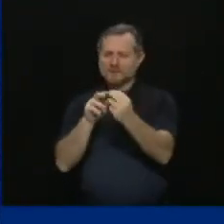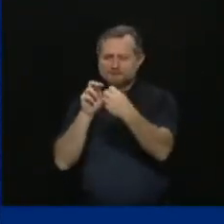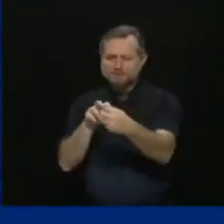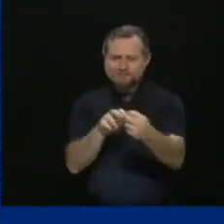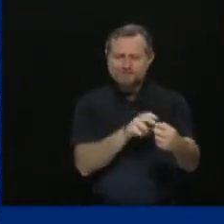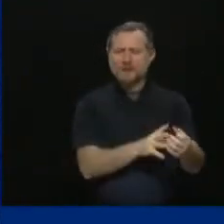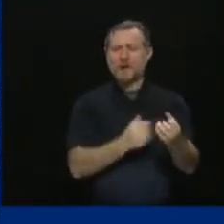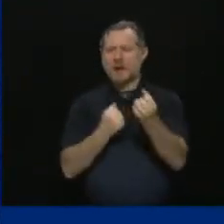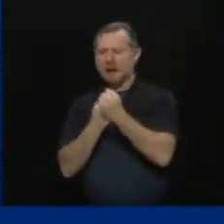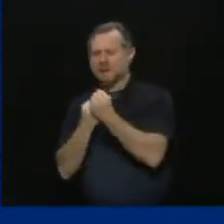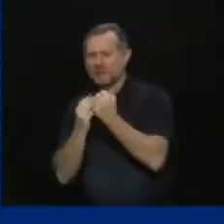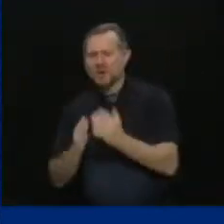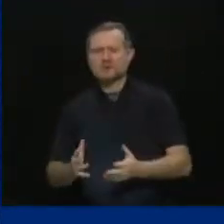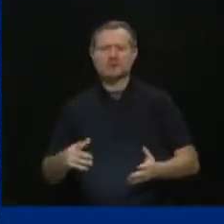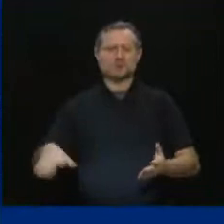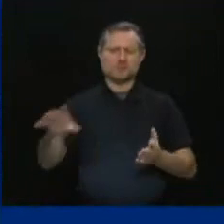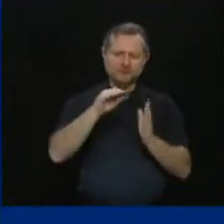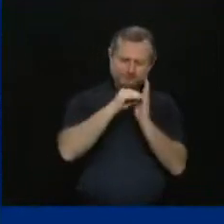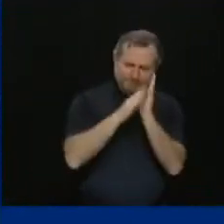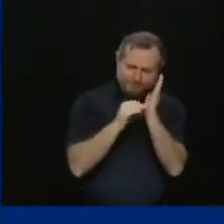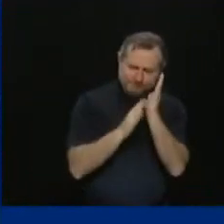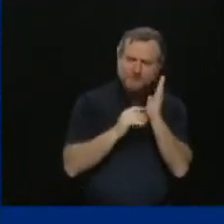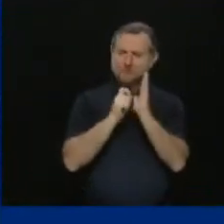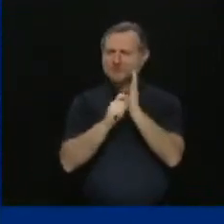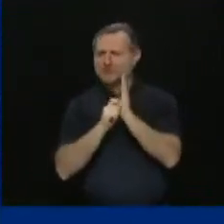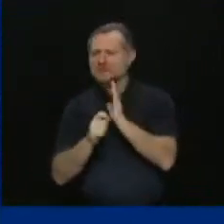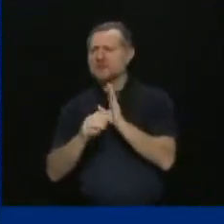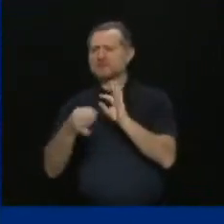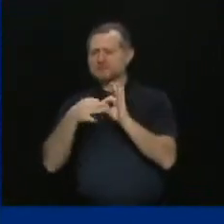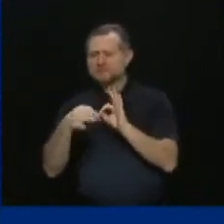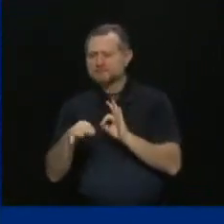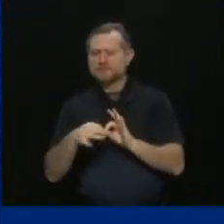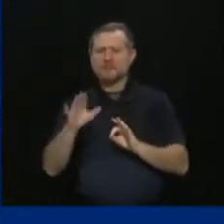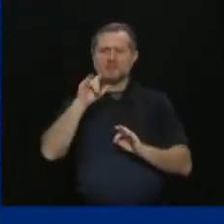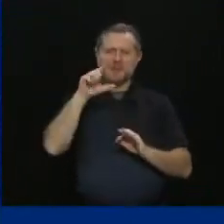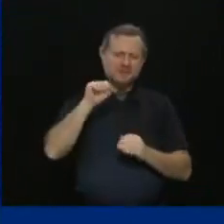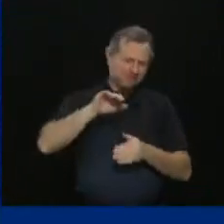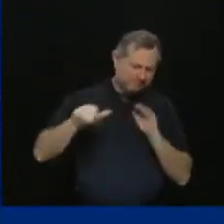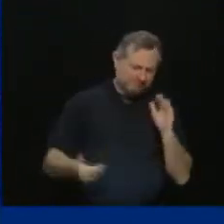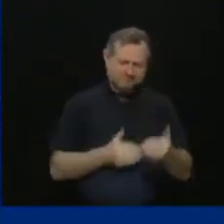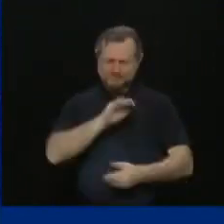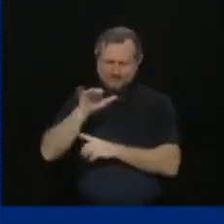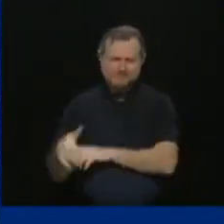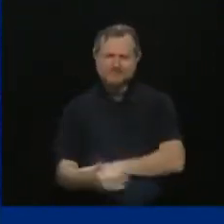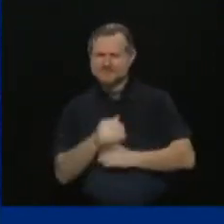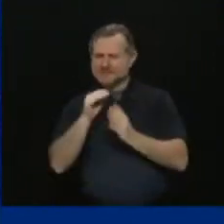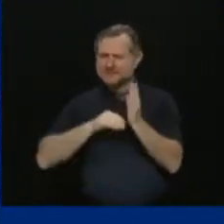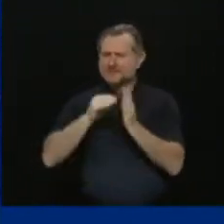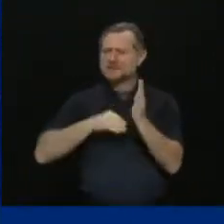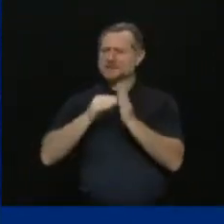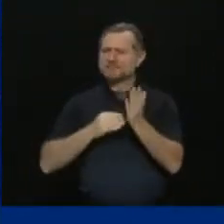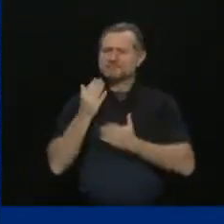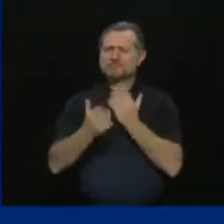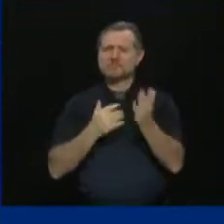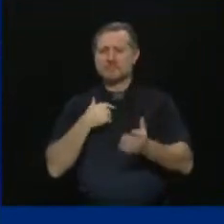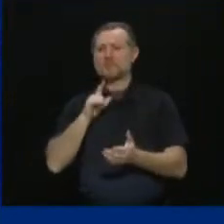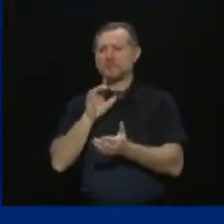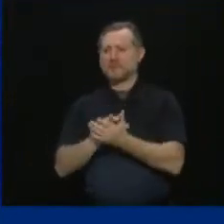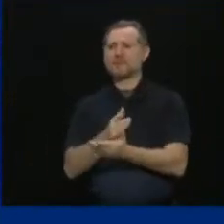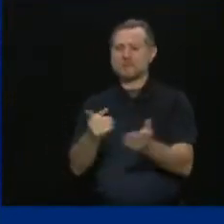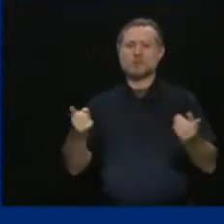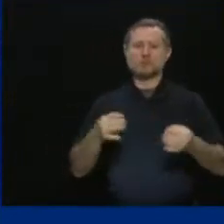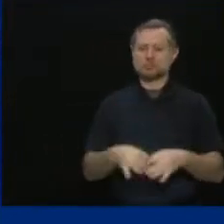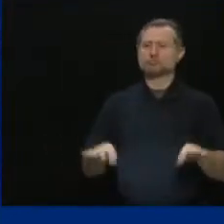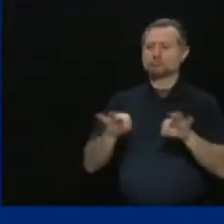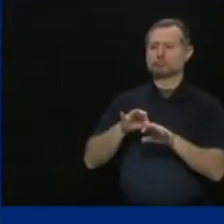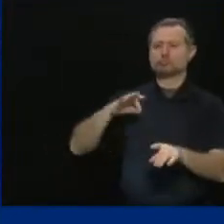ones penning the legislation late at night and getting it over the finish line. And I believe that they deserve the credit. I am here to sign because